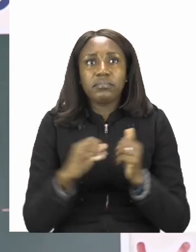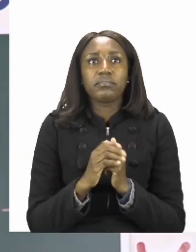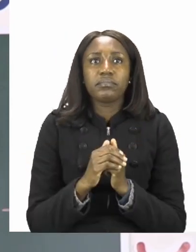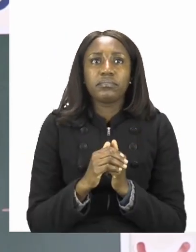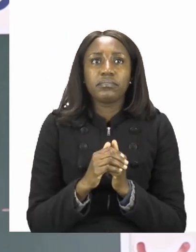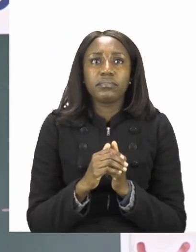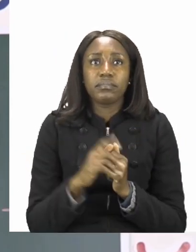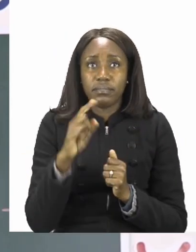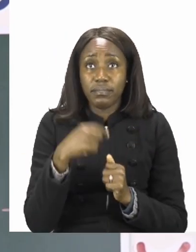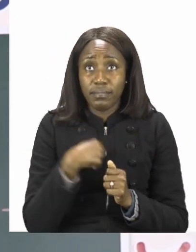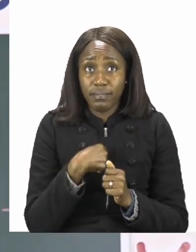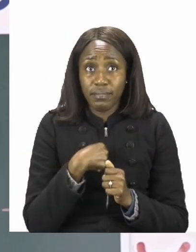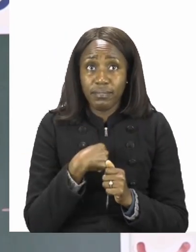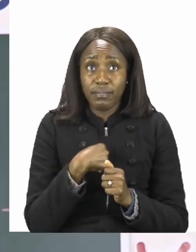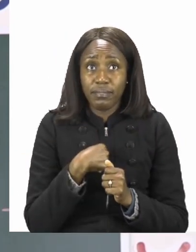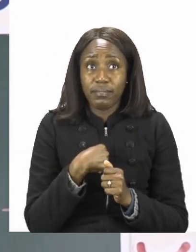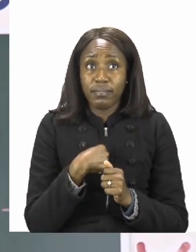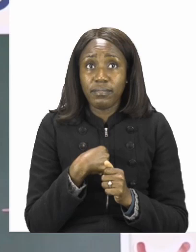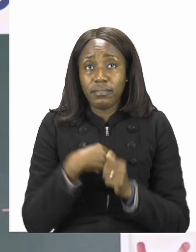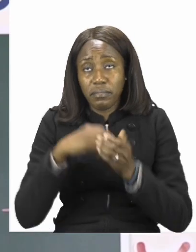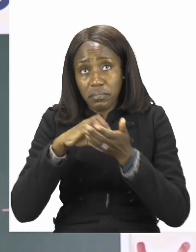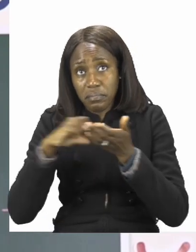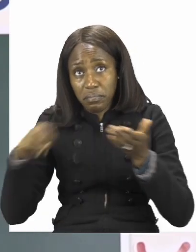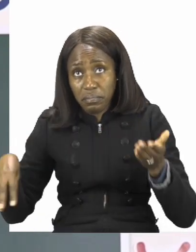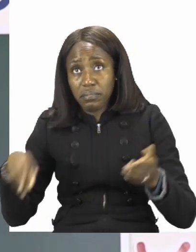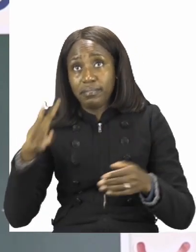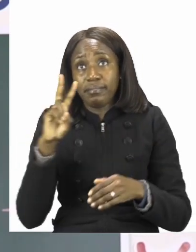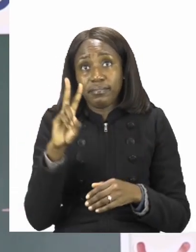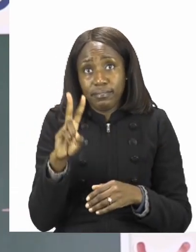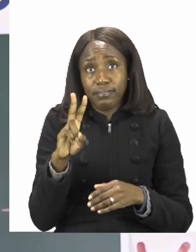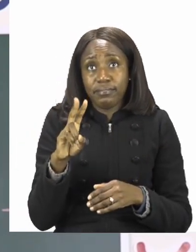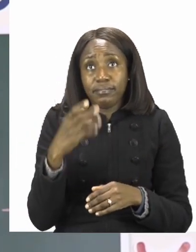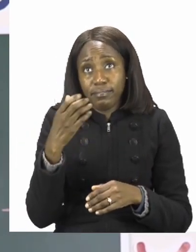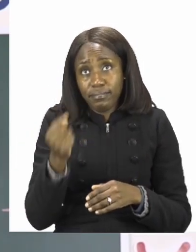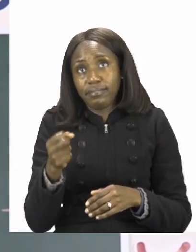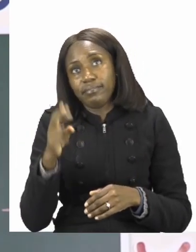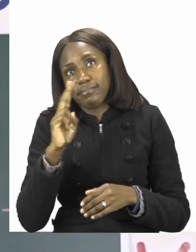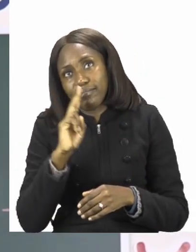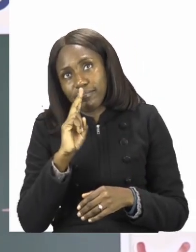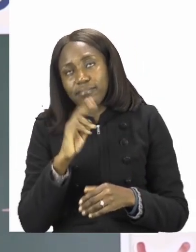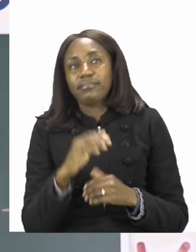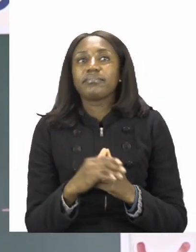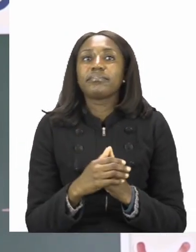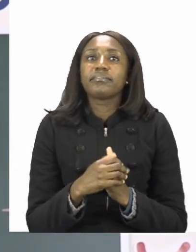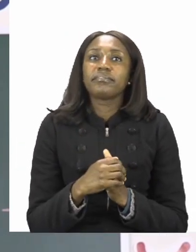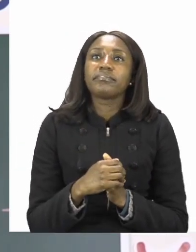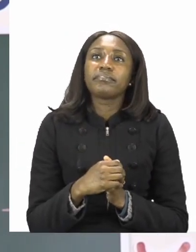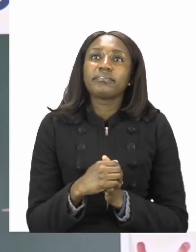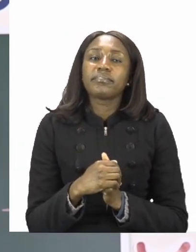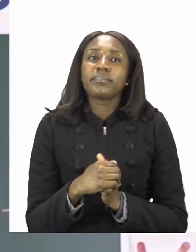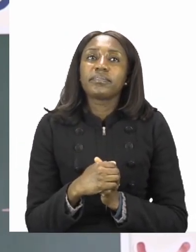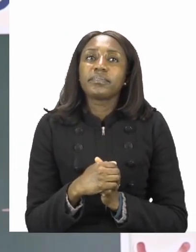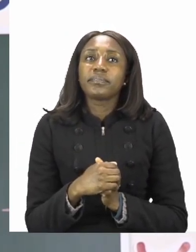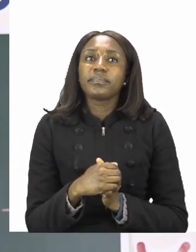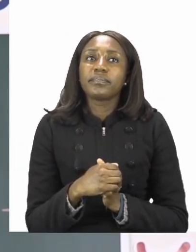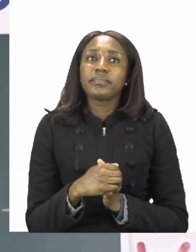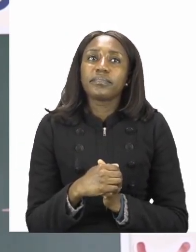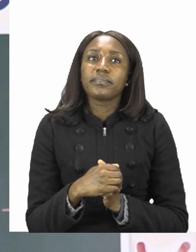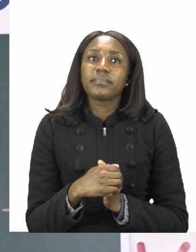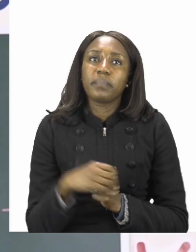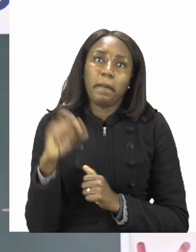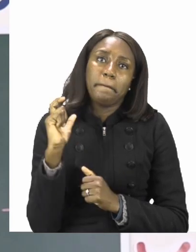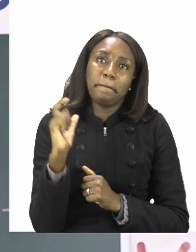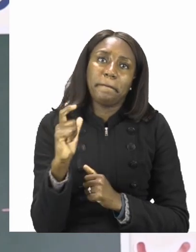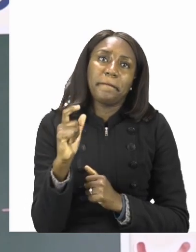say, I took away 2 every time. We'll start with the capital